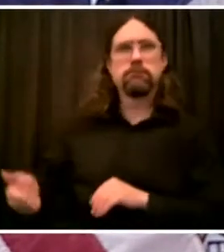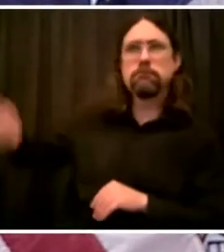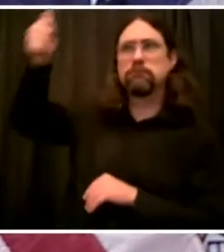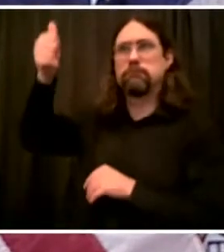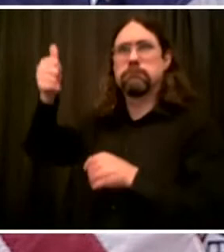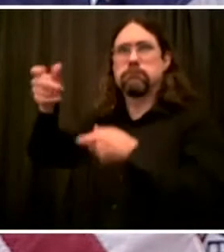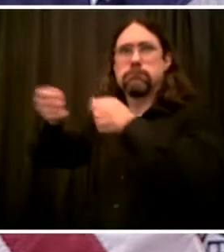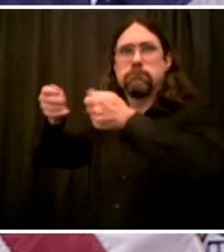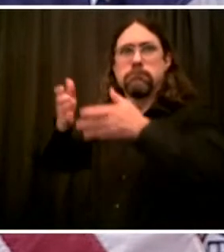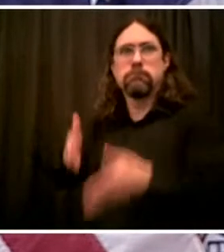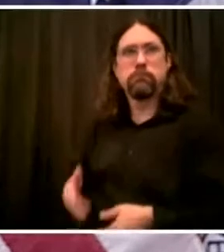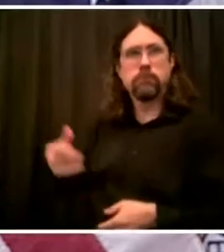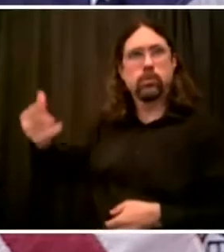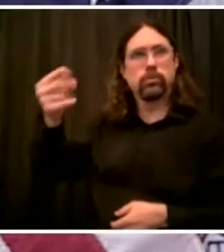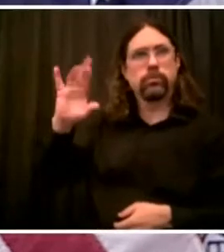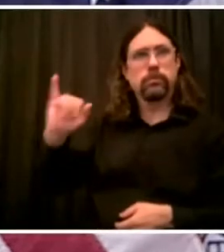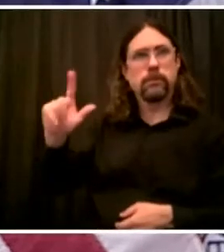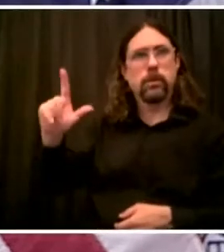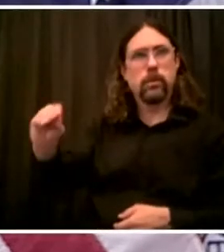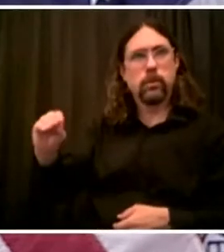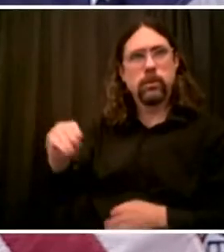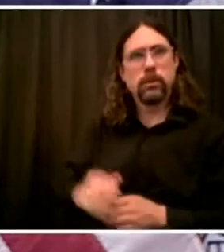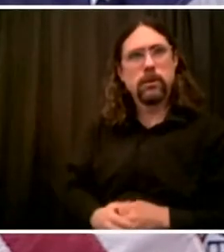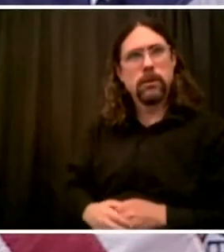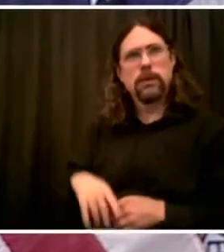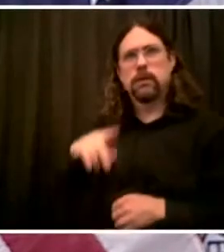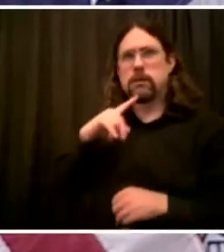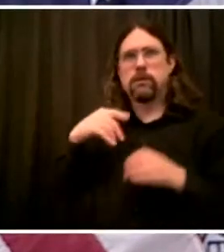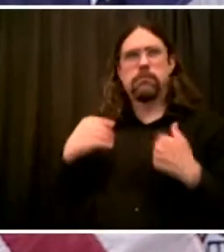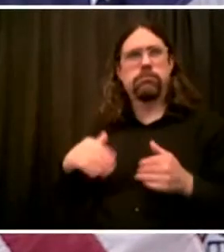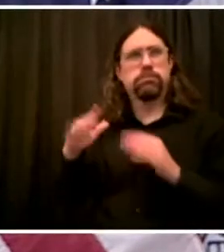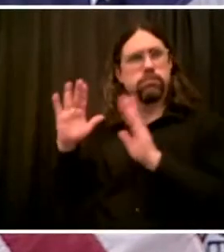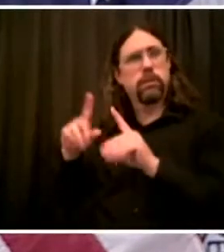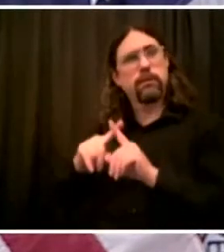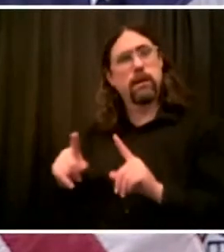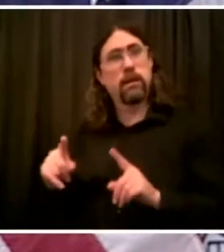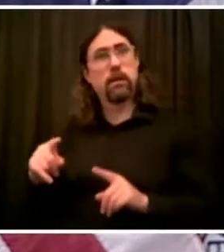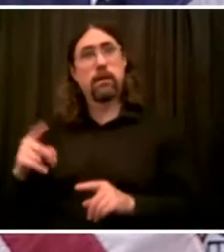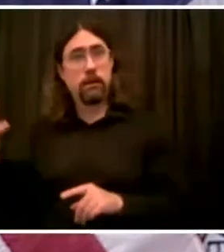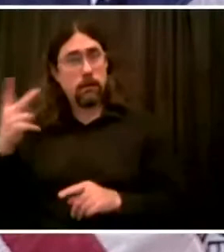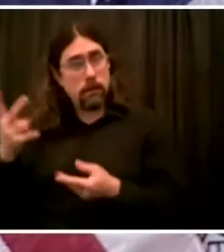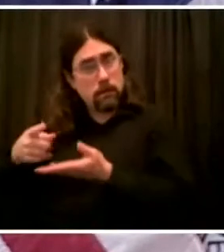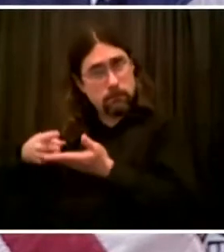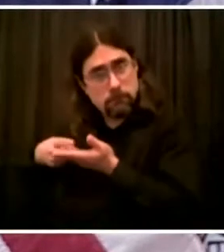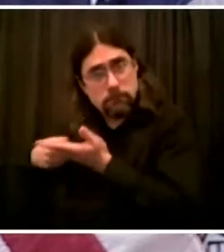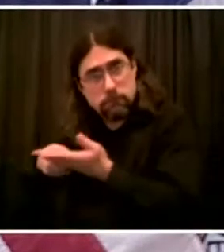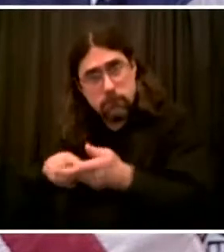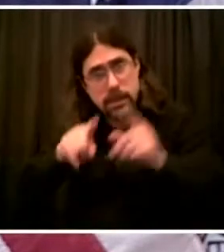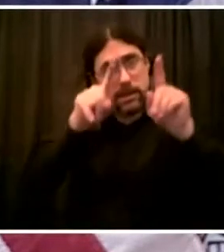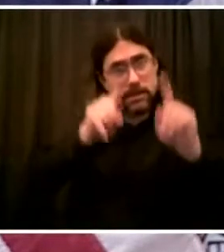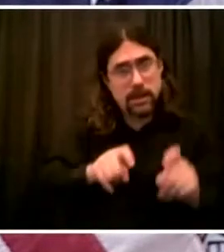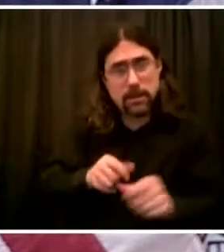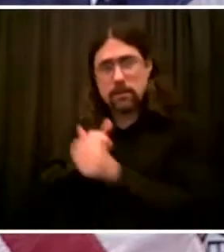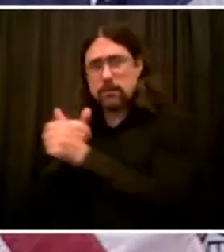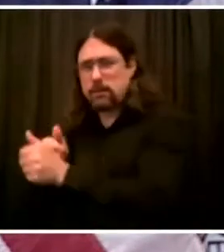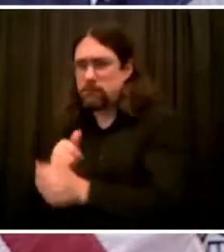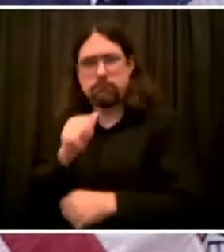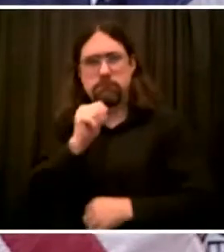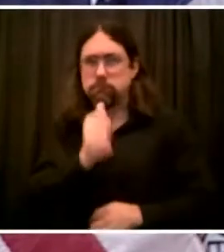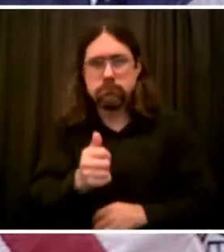with him about the test and trace initiative at the time we made the decisions, and the decision was made in terms of creating